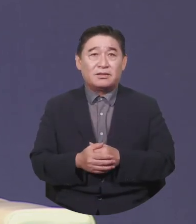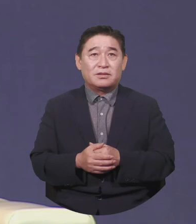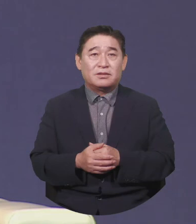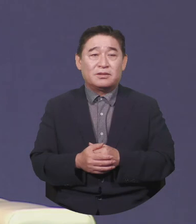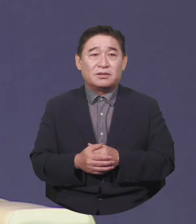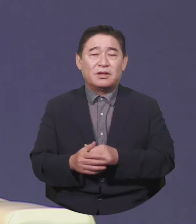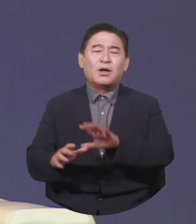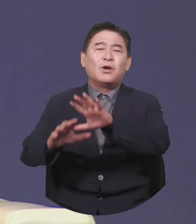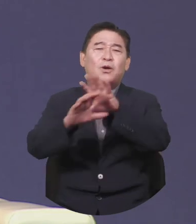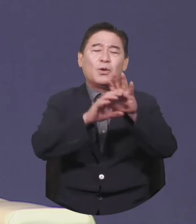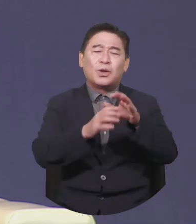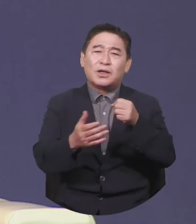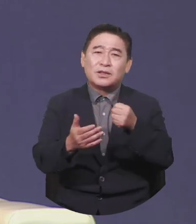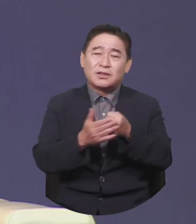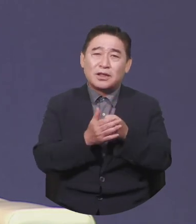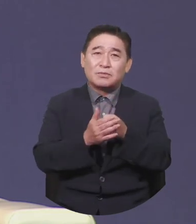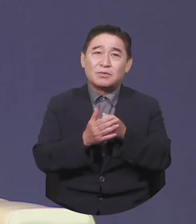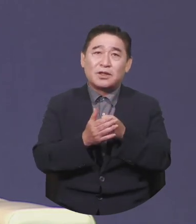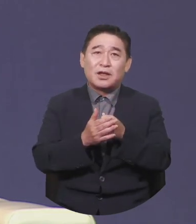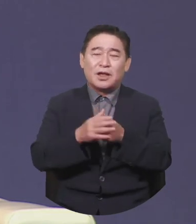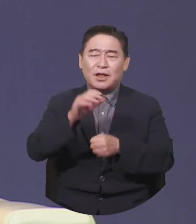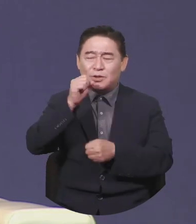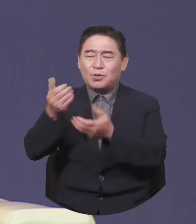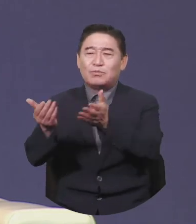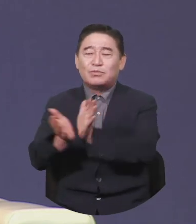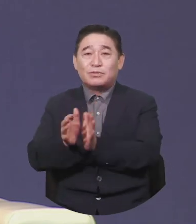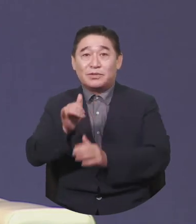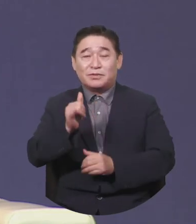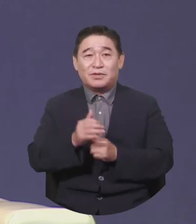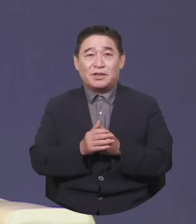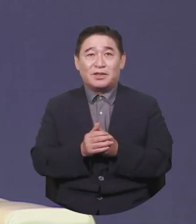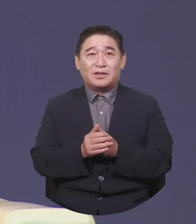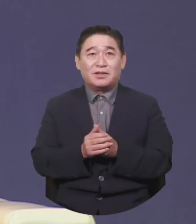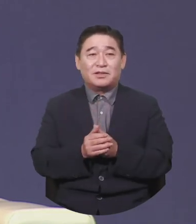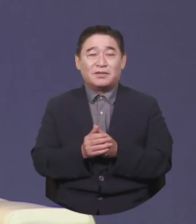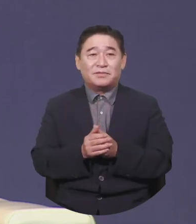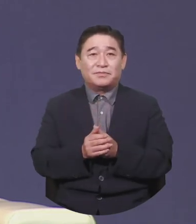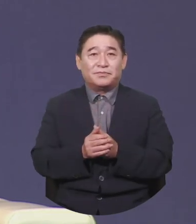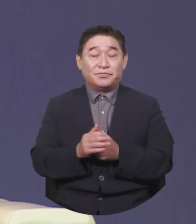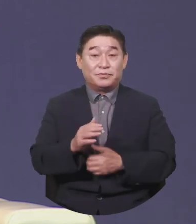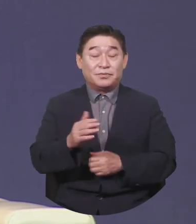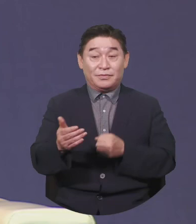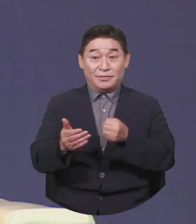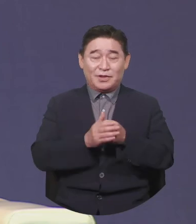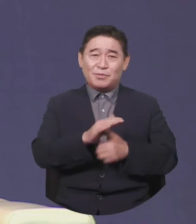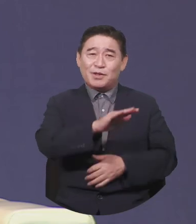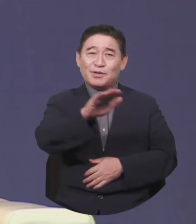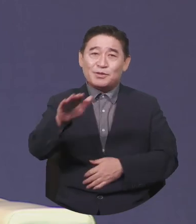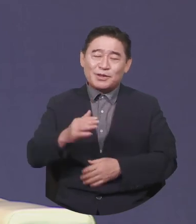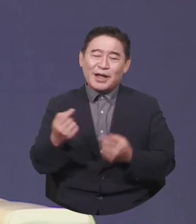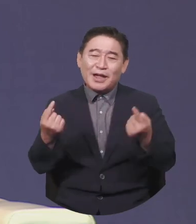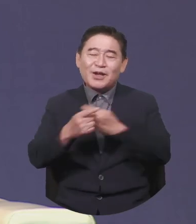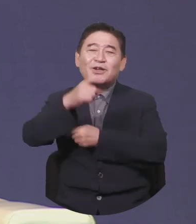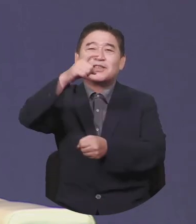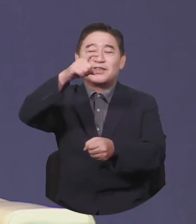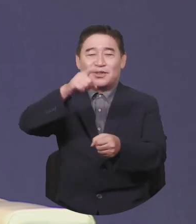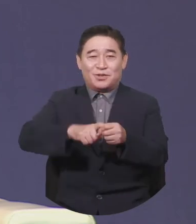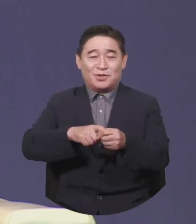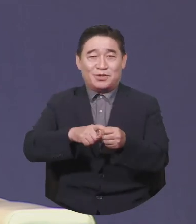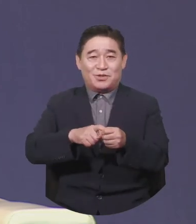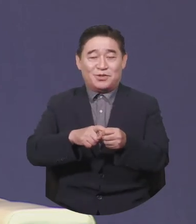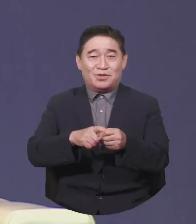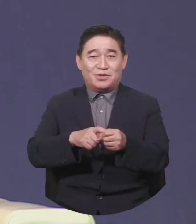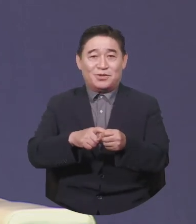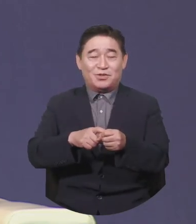positive things. So we need to be innovative and make sure that the multilateral system withstands this challenge and